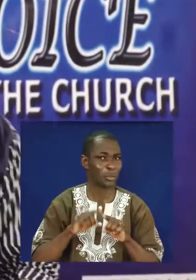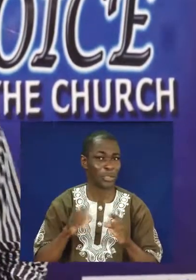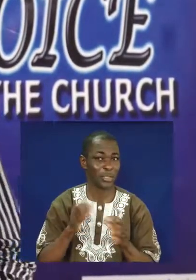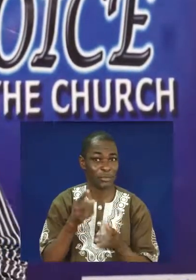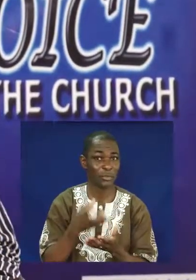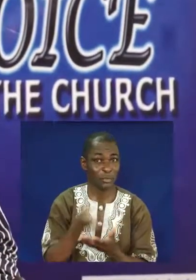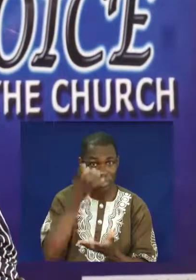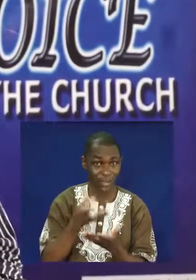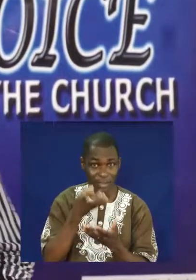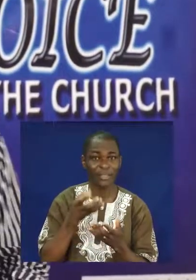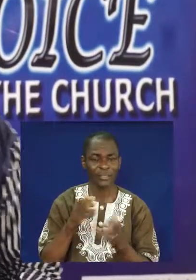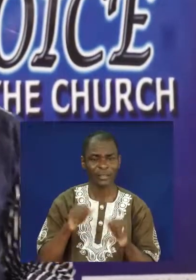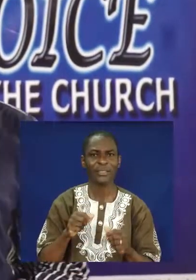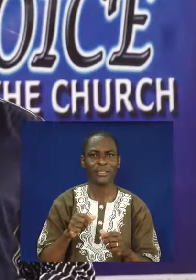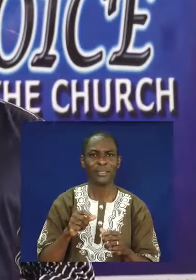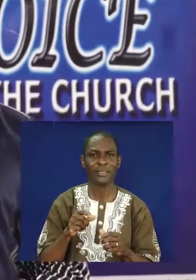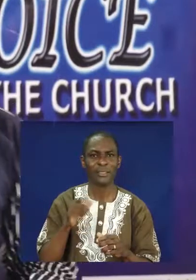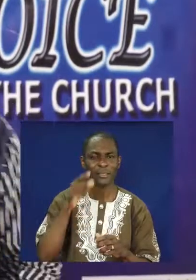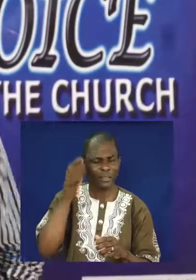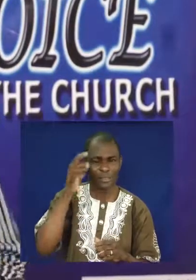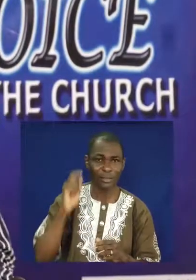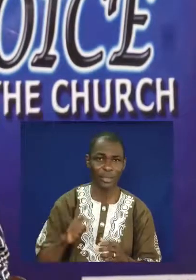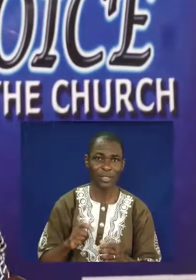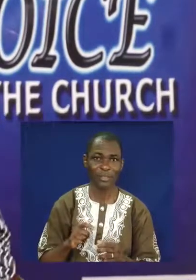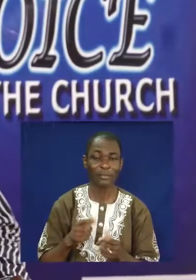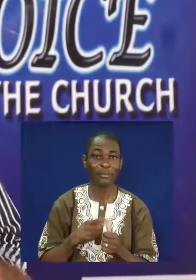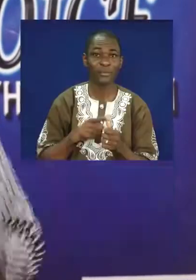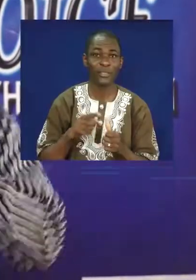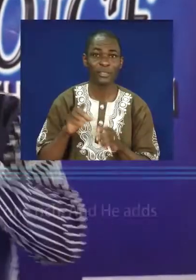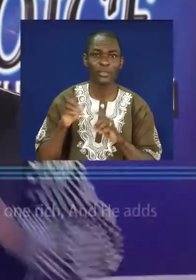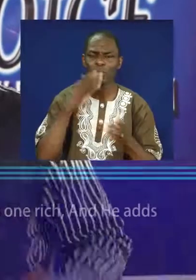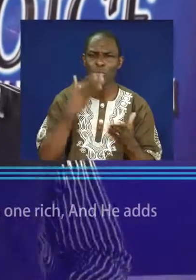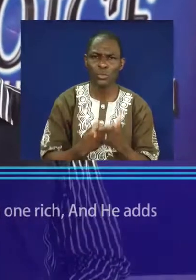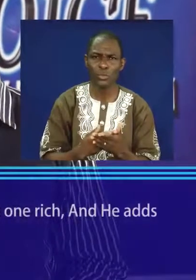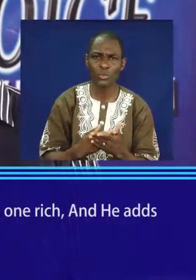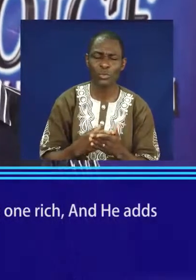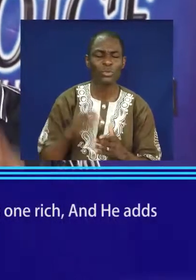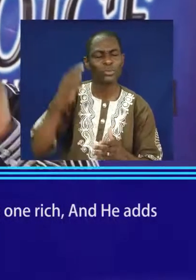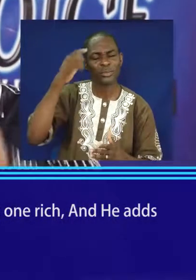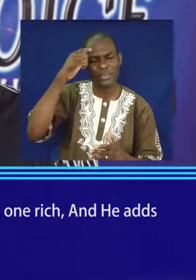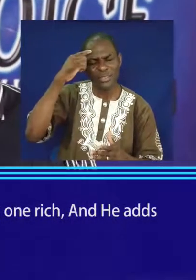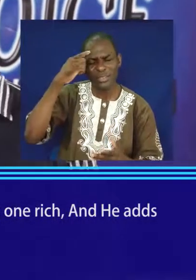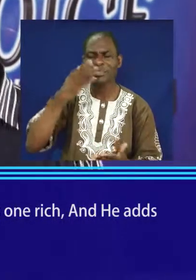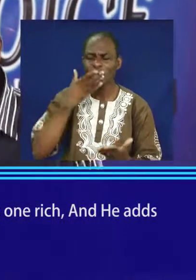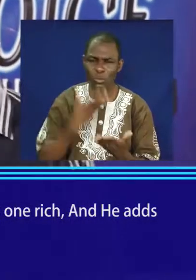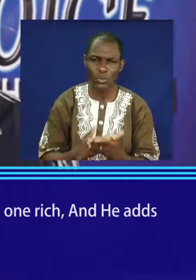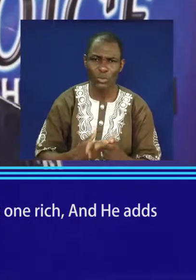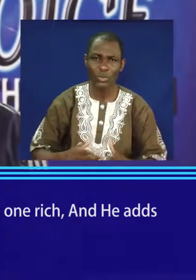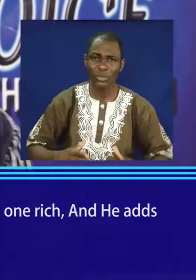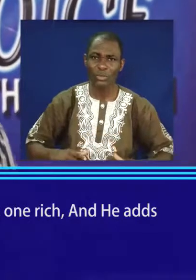misuro etna asase we sei so sa wuye we no nyina ewie de a Proverbs chapter 10 verse number